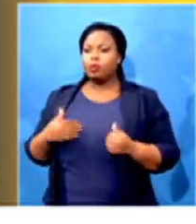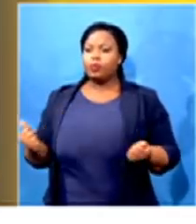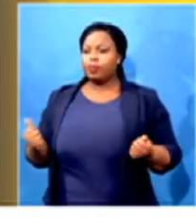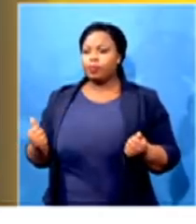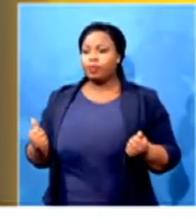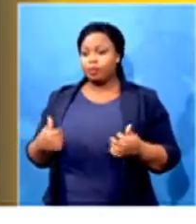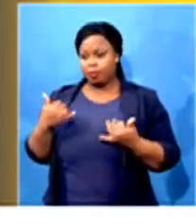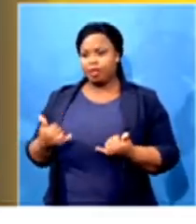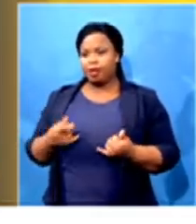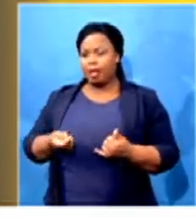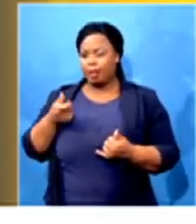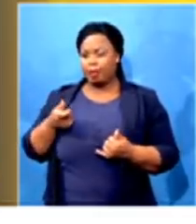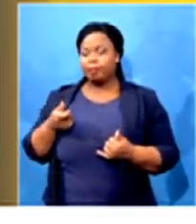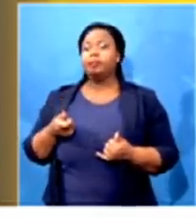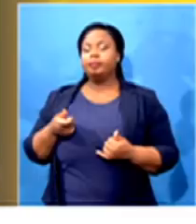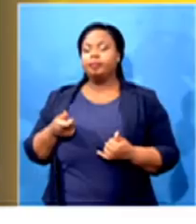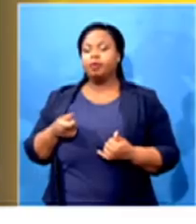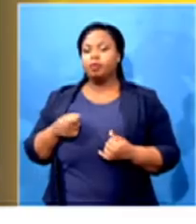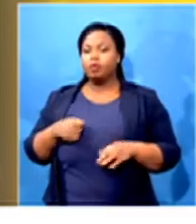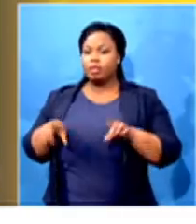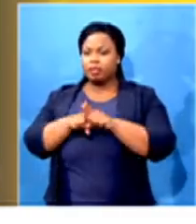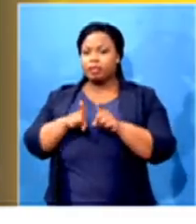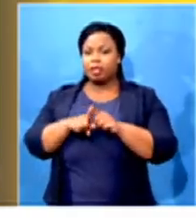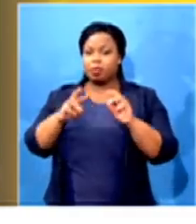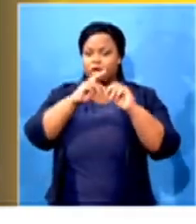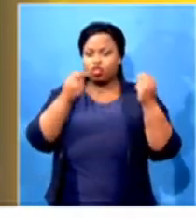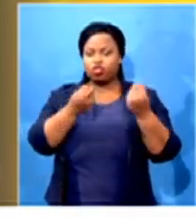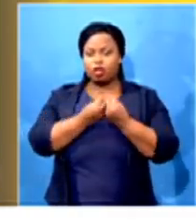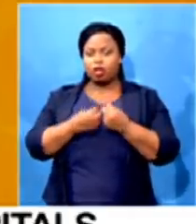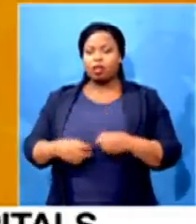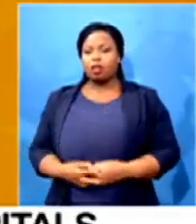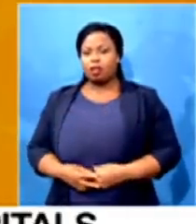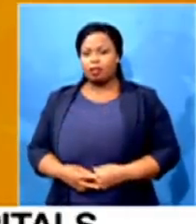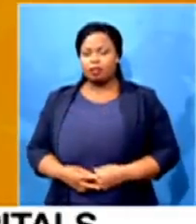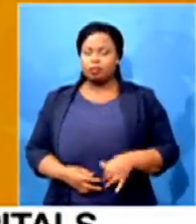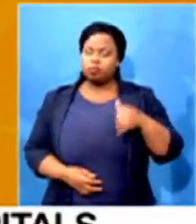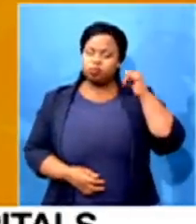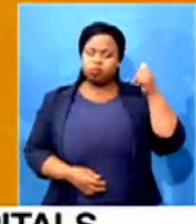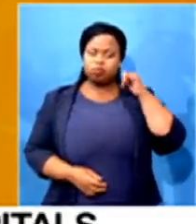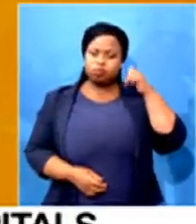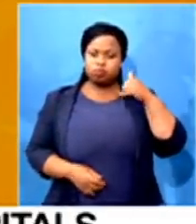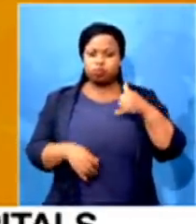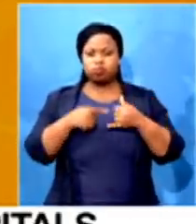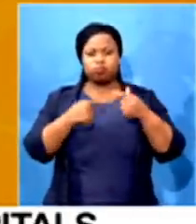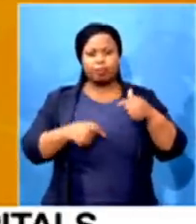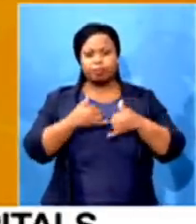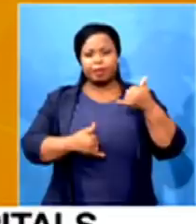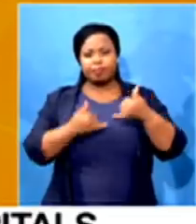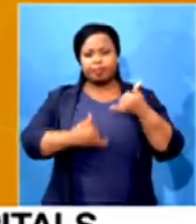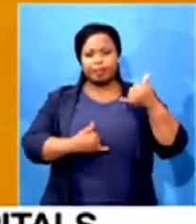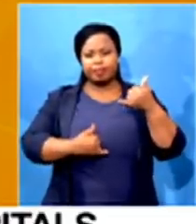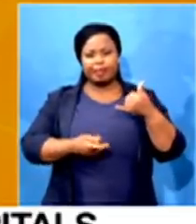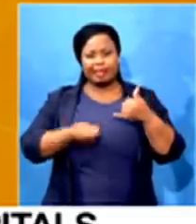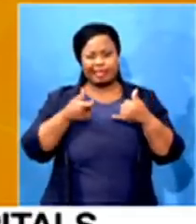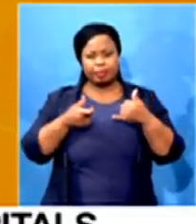is doing because about half of the recovered cases. Oh, this line is terrible. We keep on losing